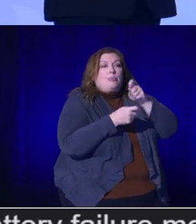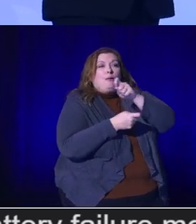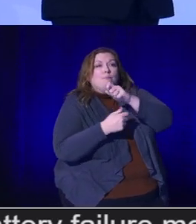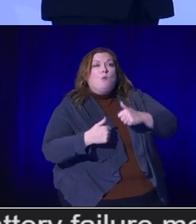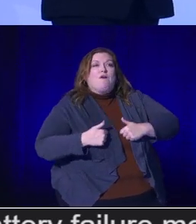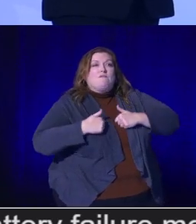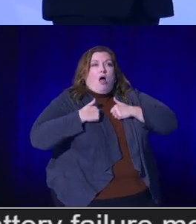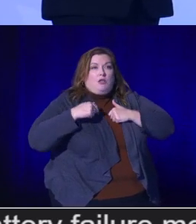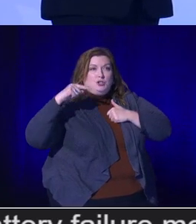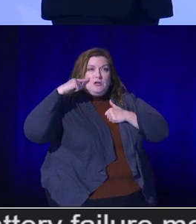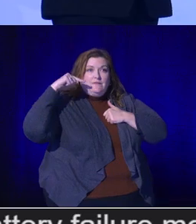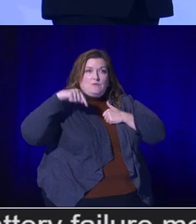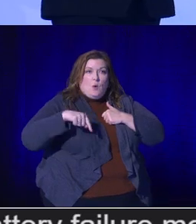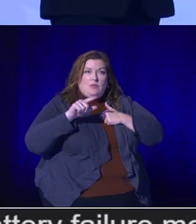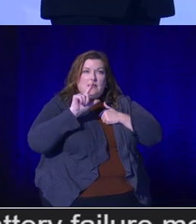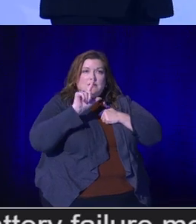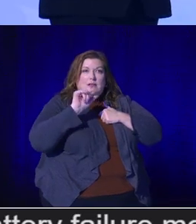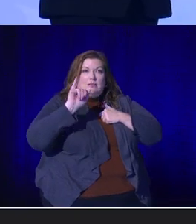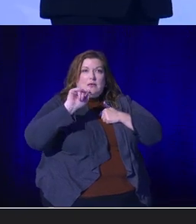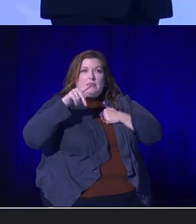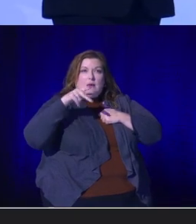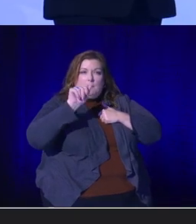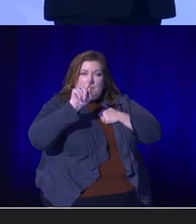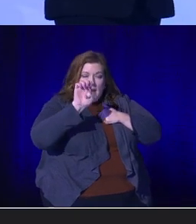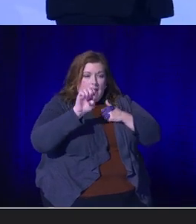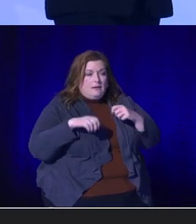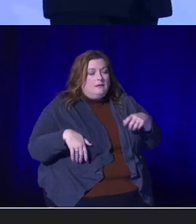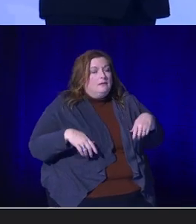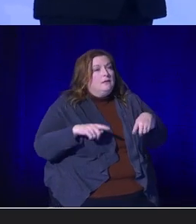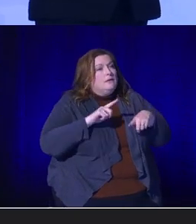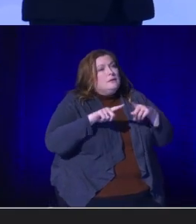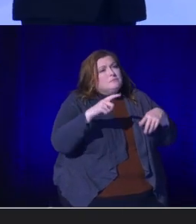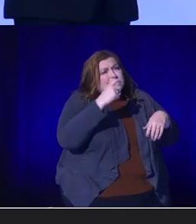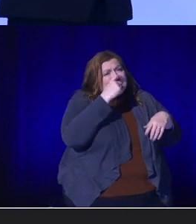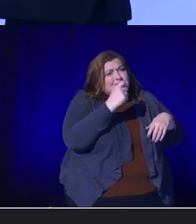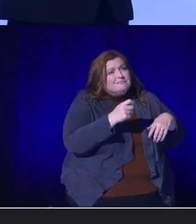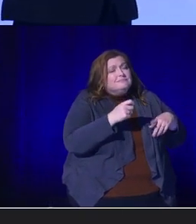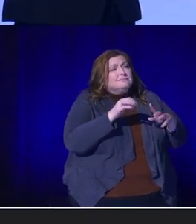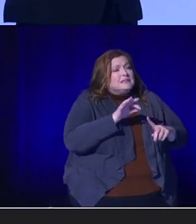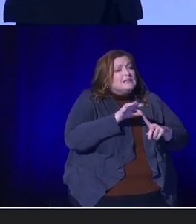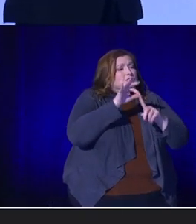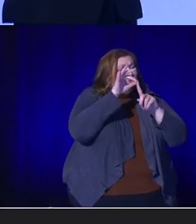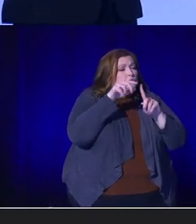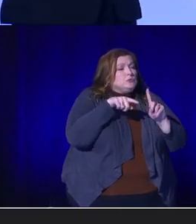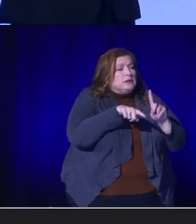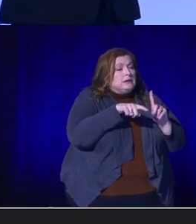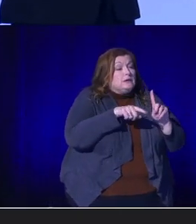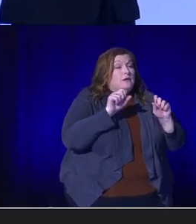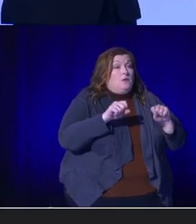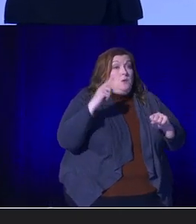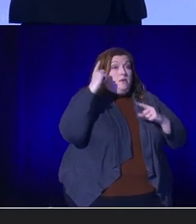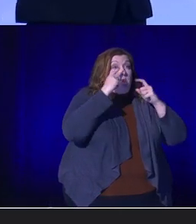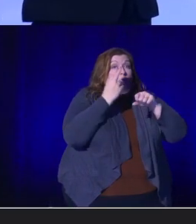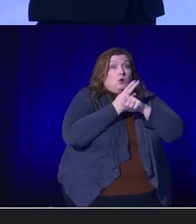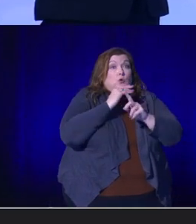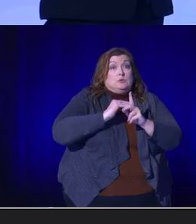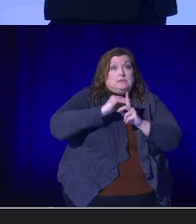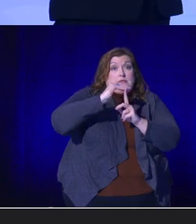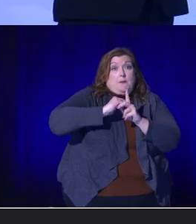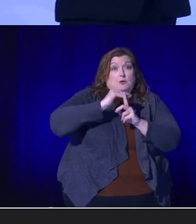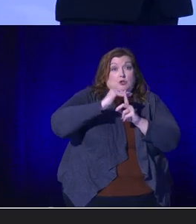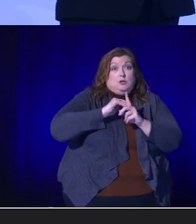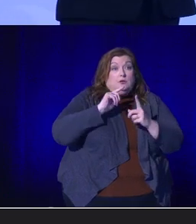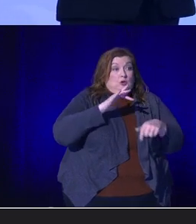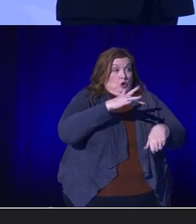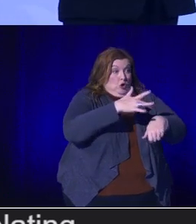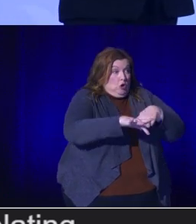plating. But this is also a unique configuration where we can think about using temperature as a lever